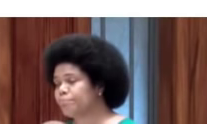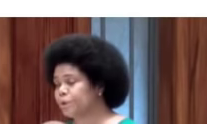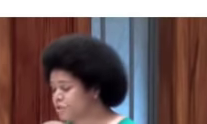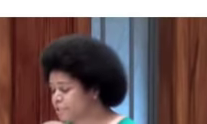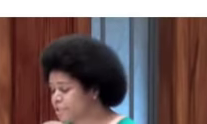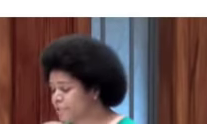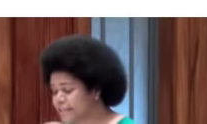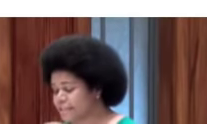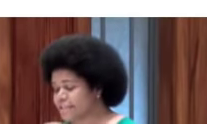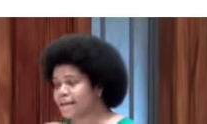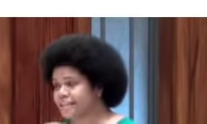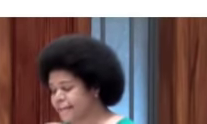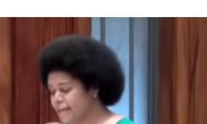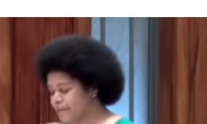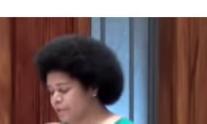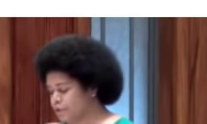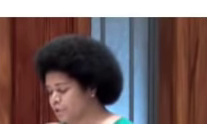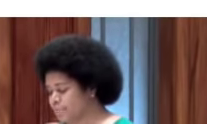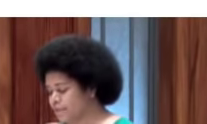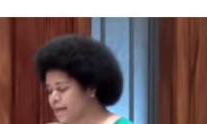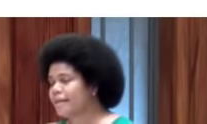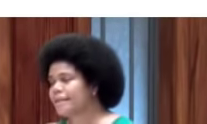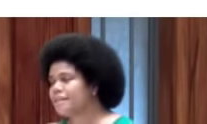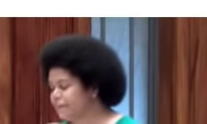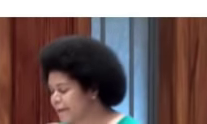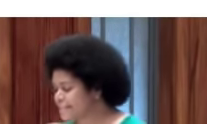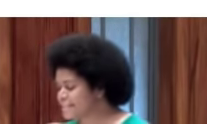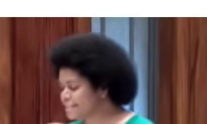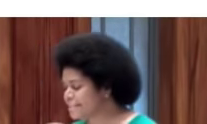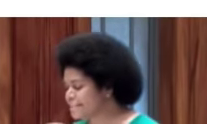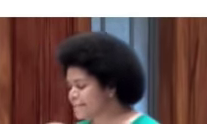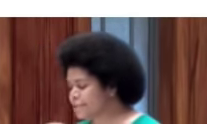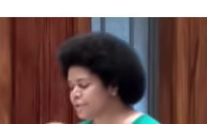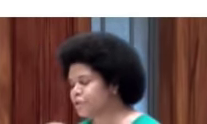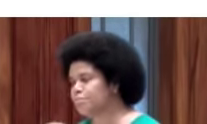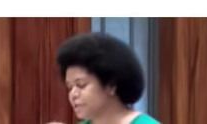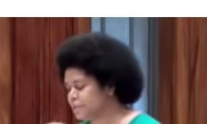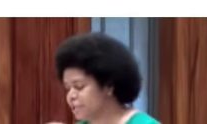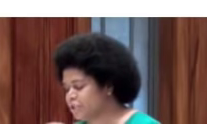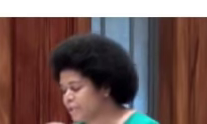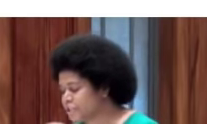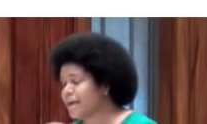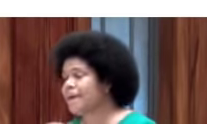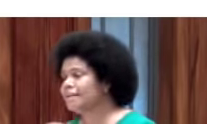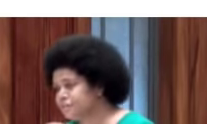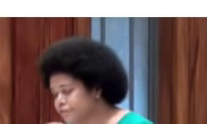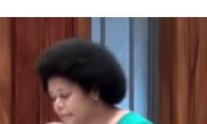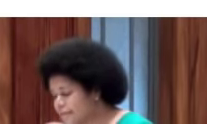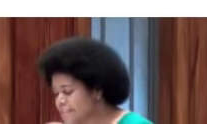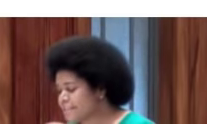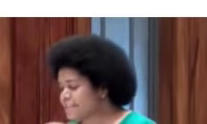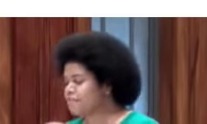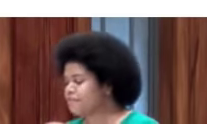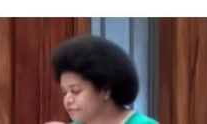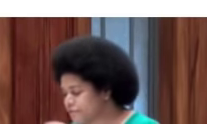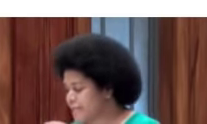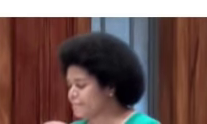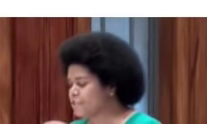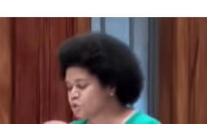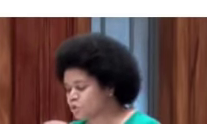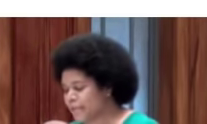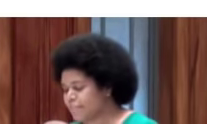to approach traditional healers, delaying medical treatment. These factors necessitate greater community education. Different ethnicities have